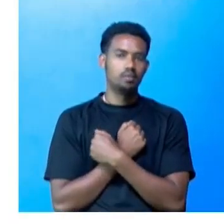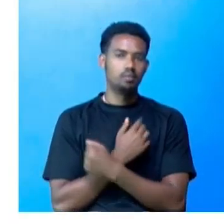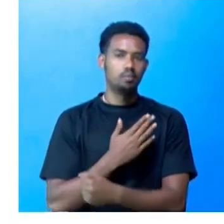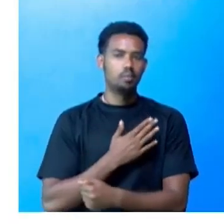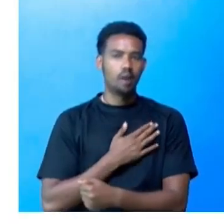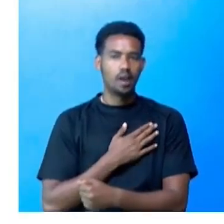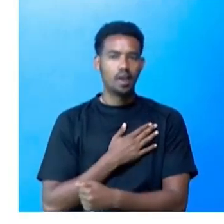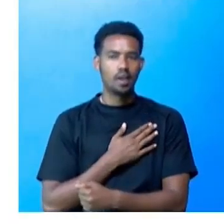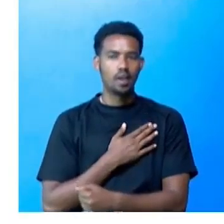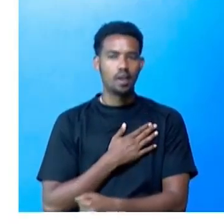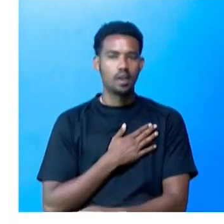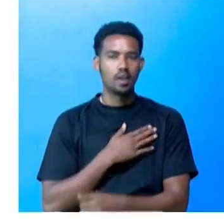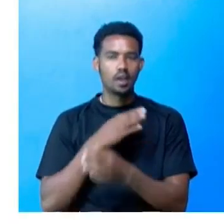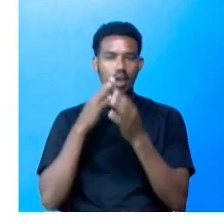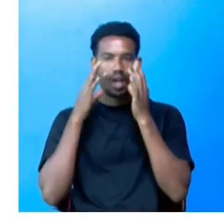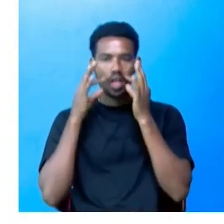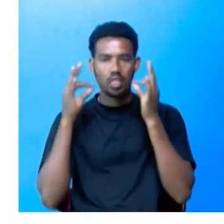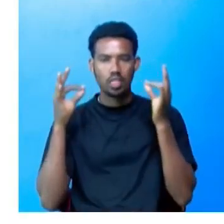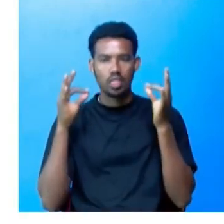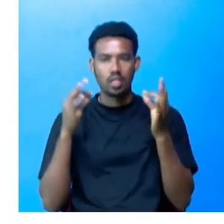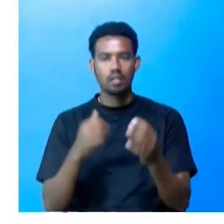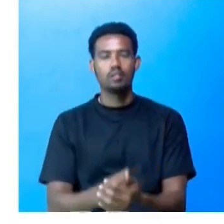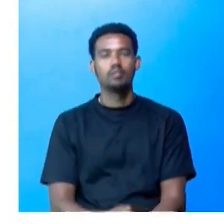my cat